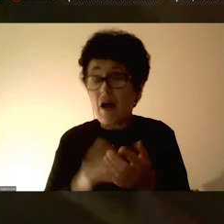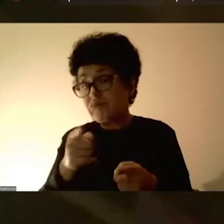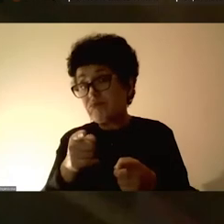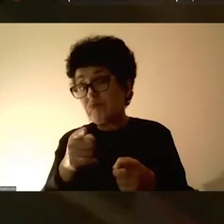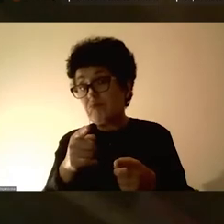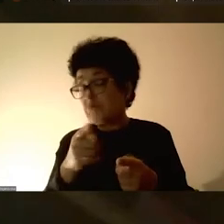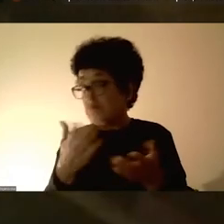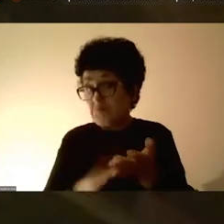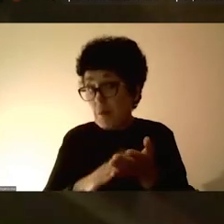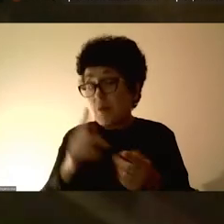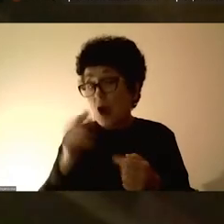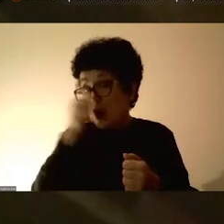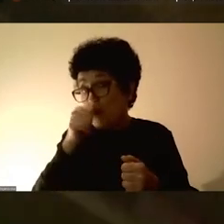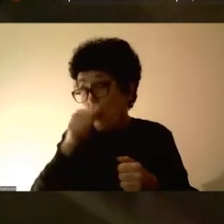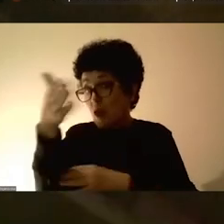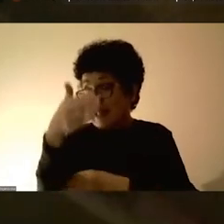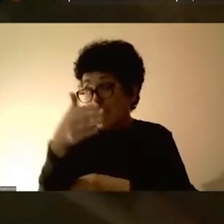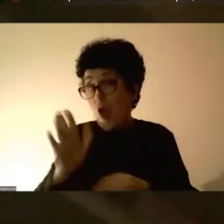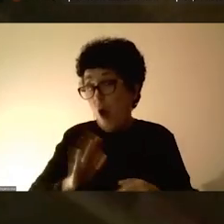to do anything.